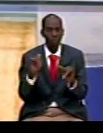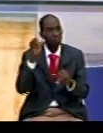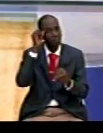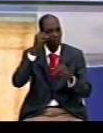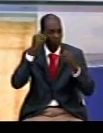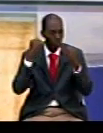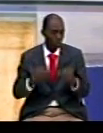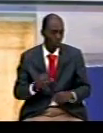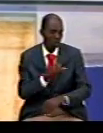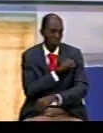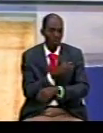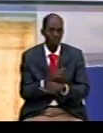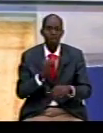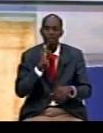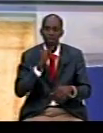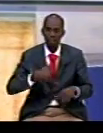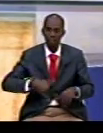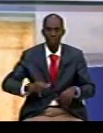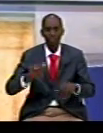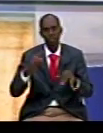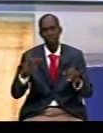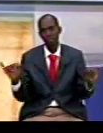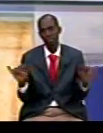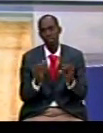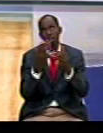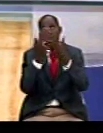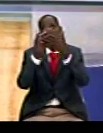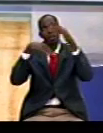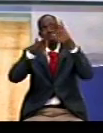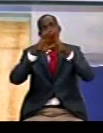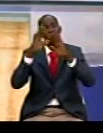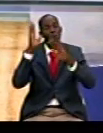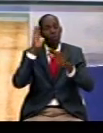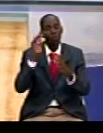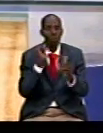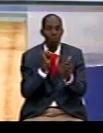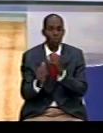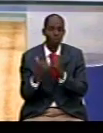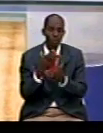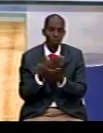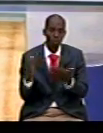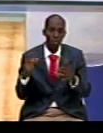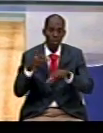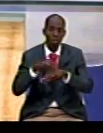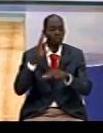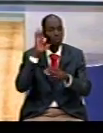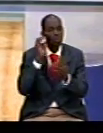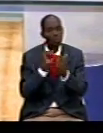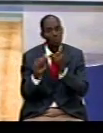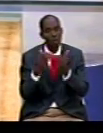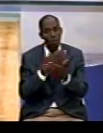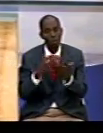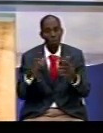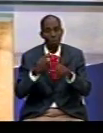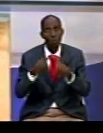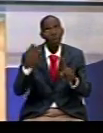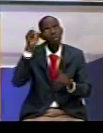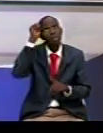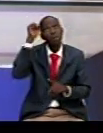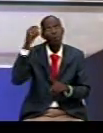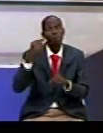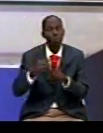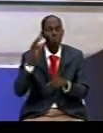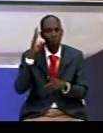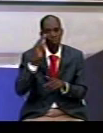authority is still the same. Heaven and earth shall pass away, but his word shall not